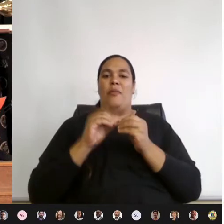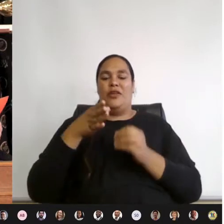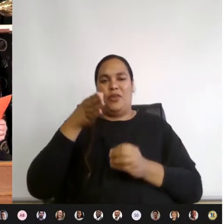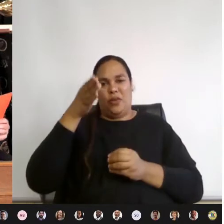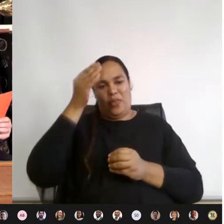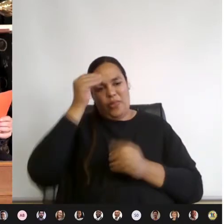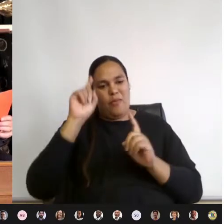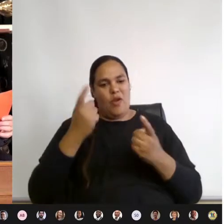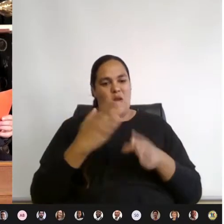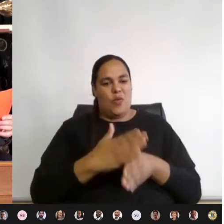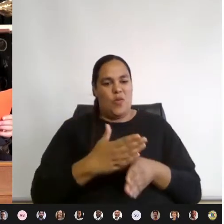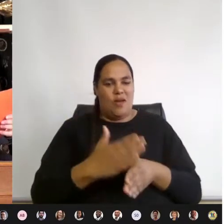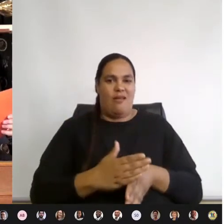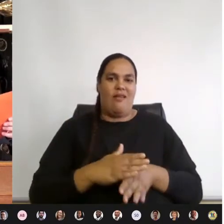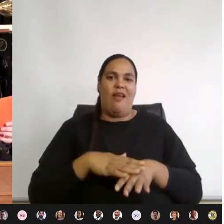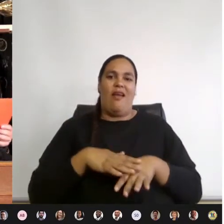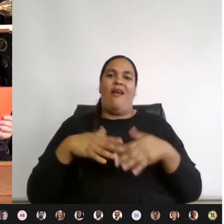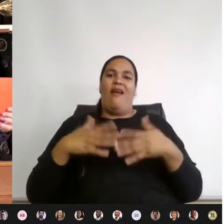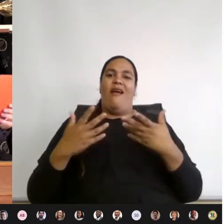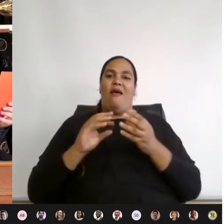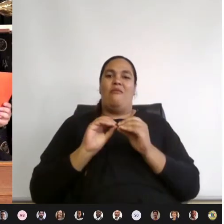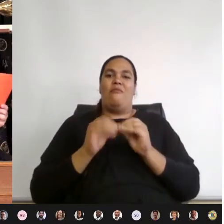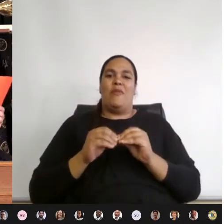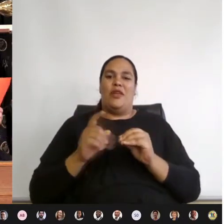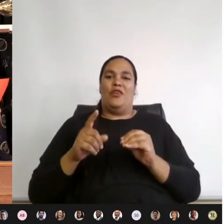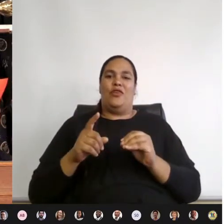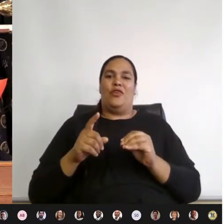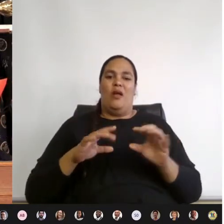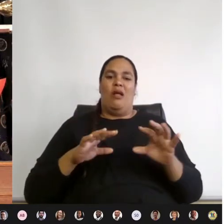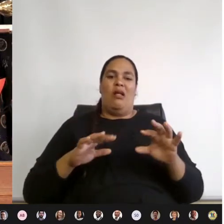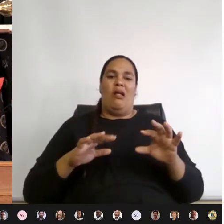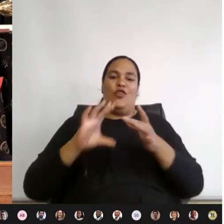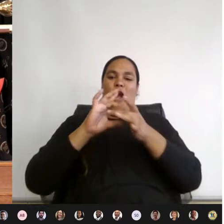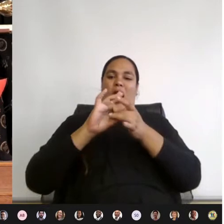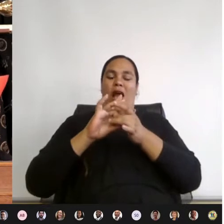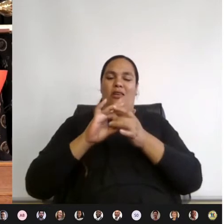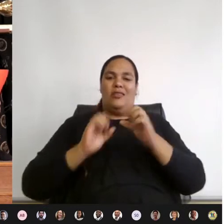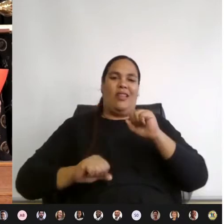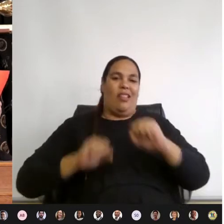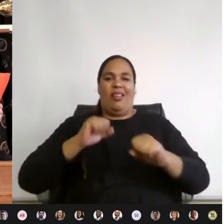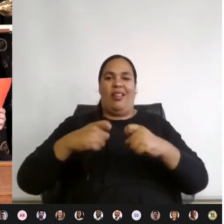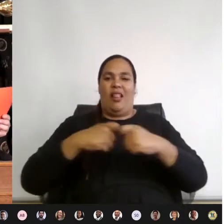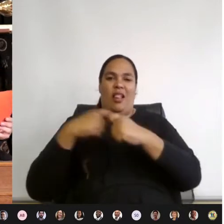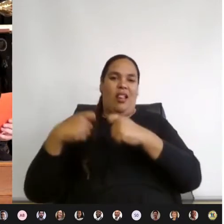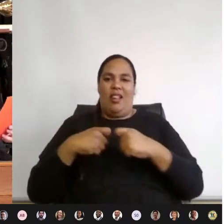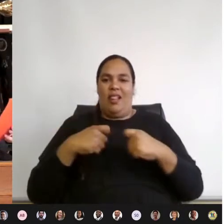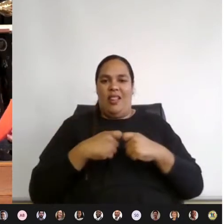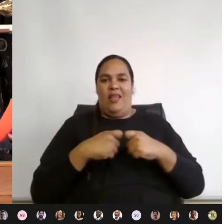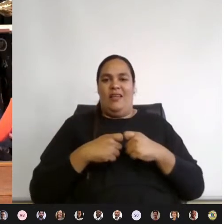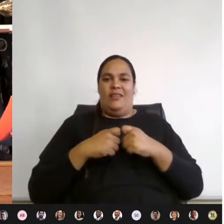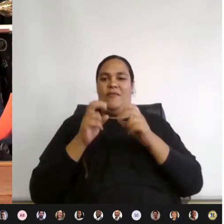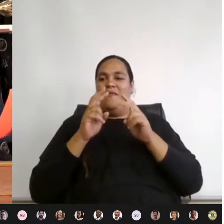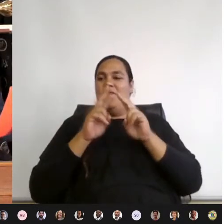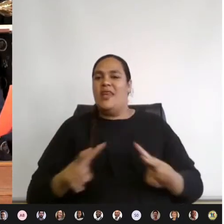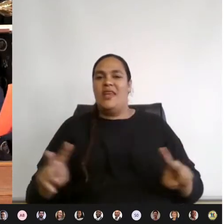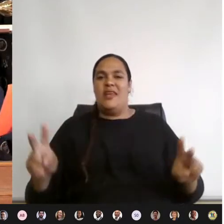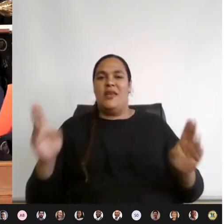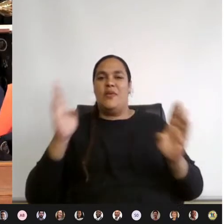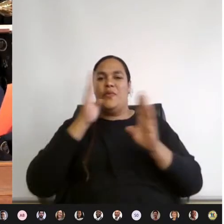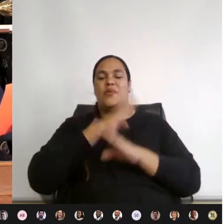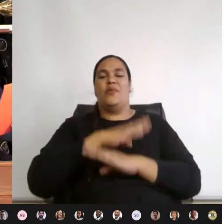work, how it causes ructions in the household, huisvrede it speaks about.